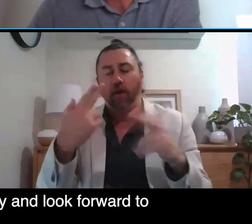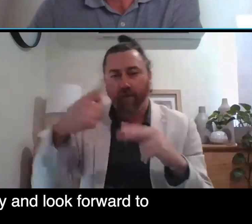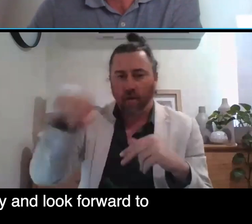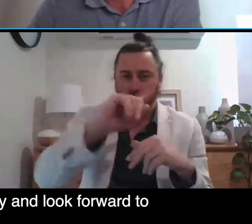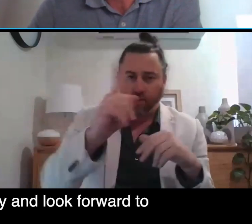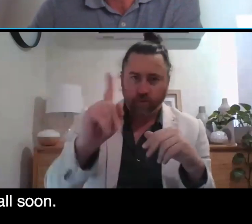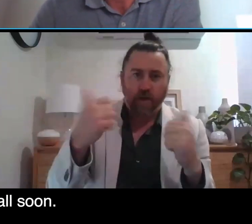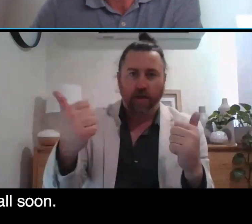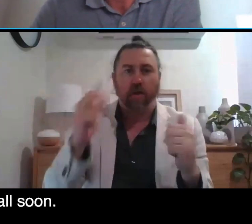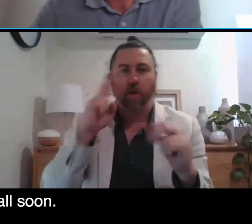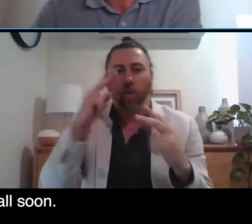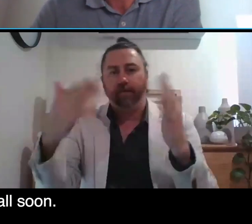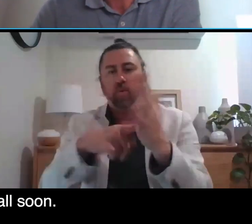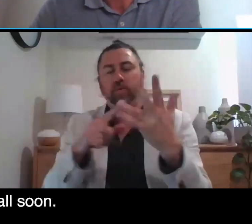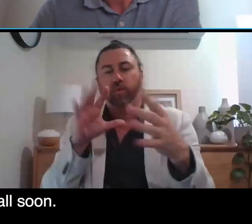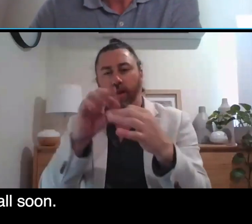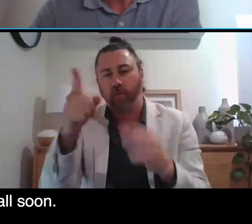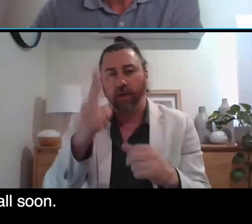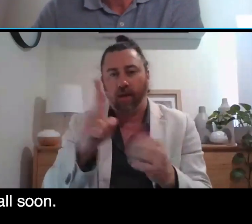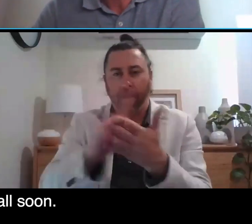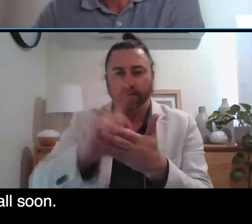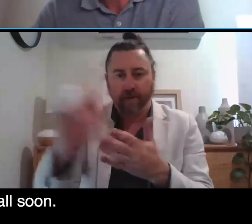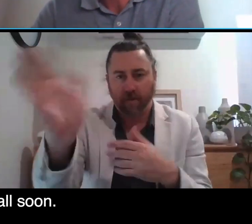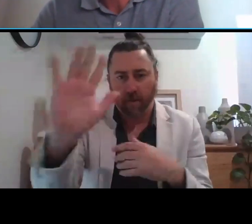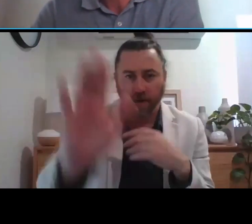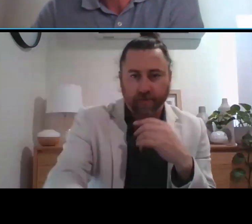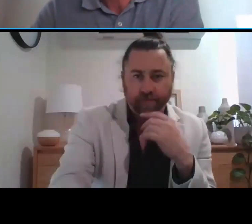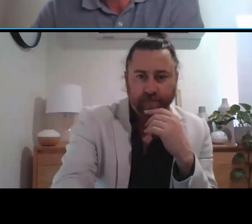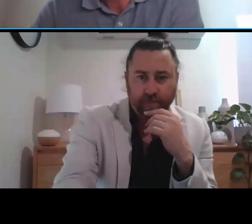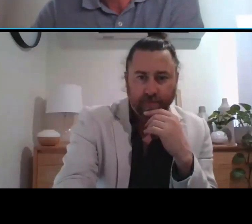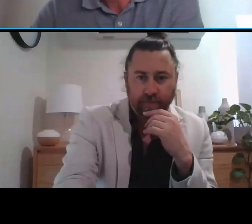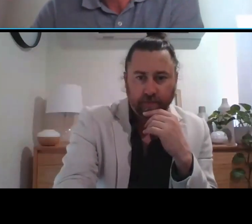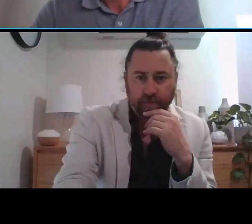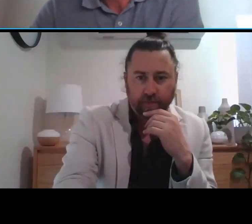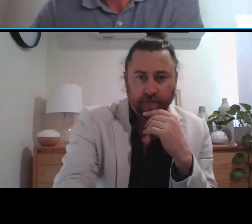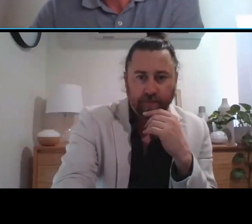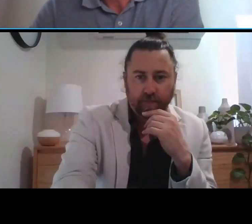today and look forward to connecting with you all soon. Thank you.